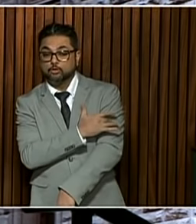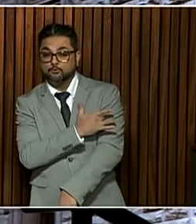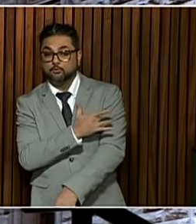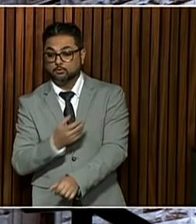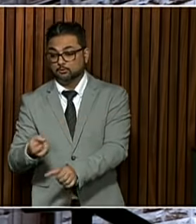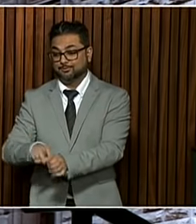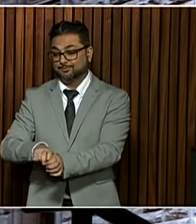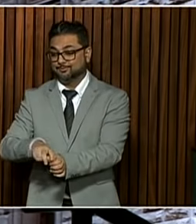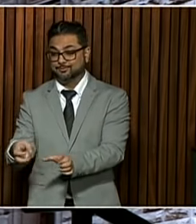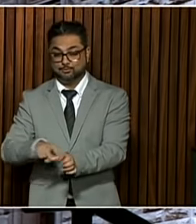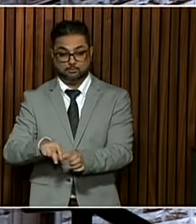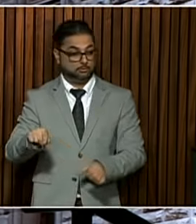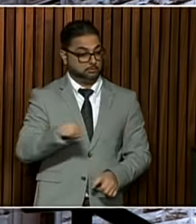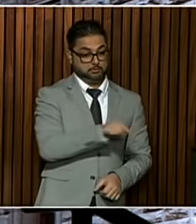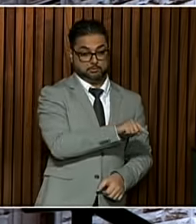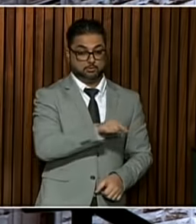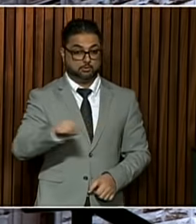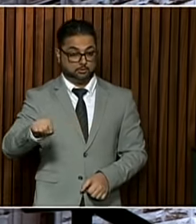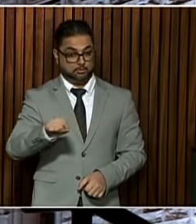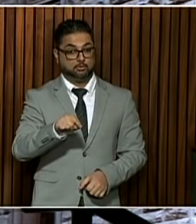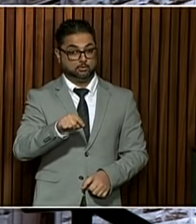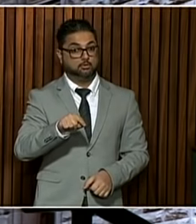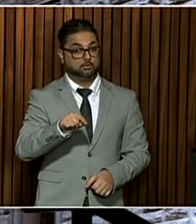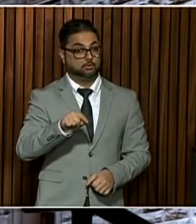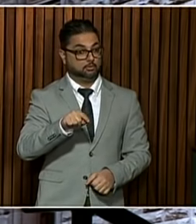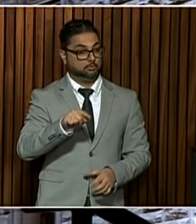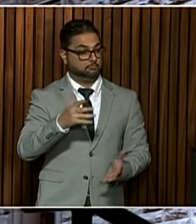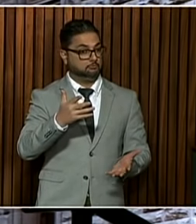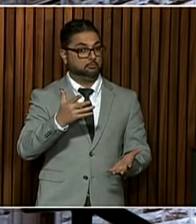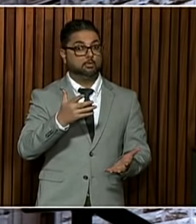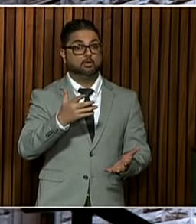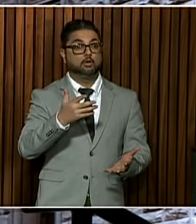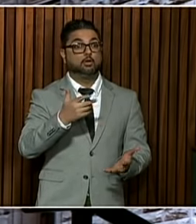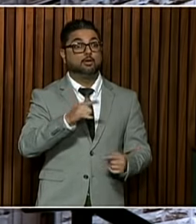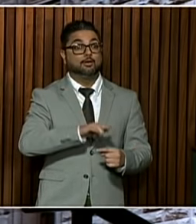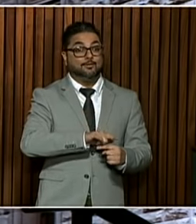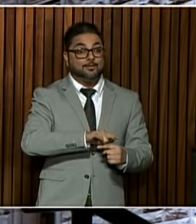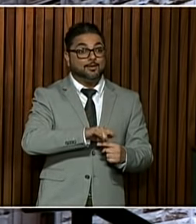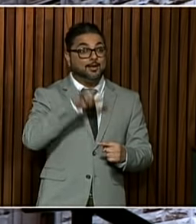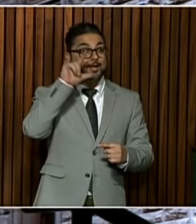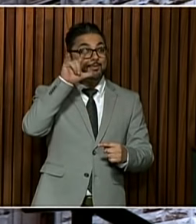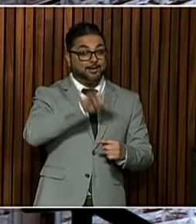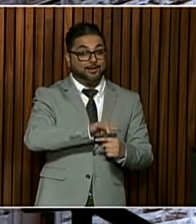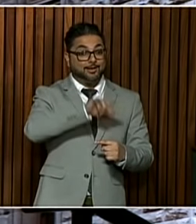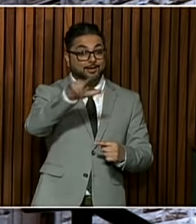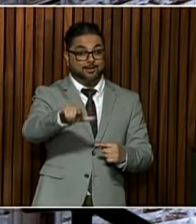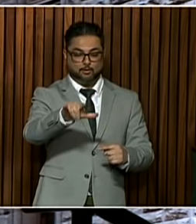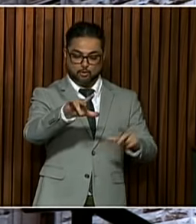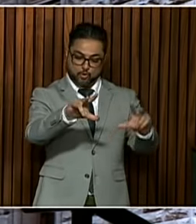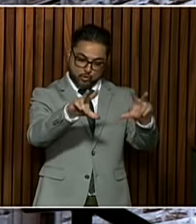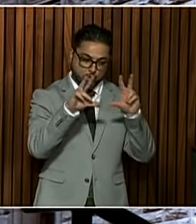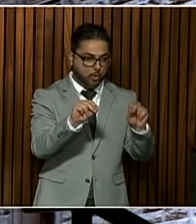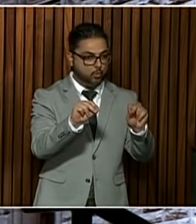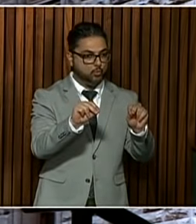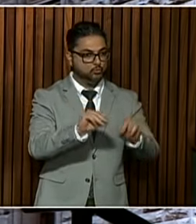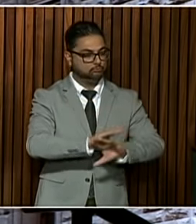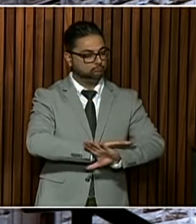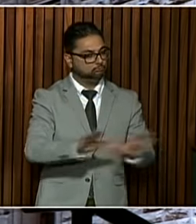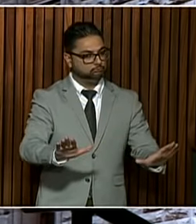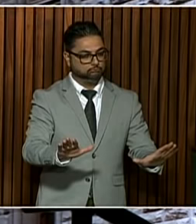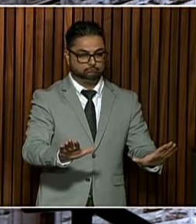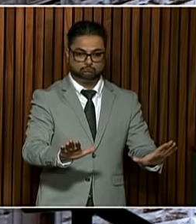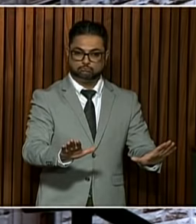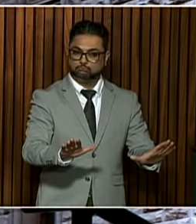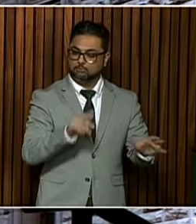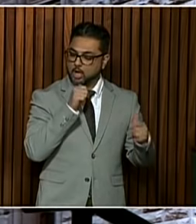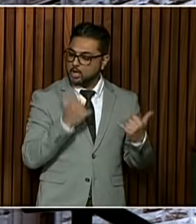home. And so you should not be flying. You should not be traveling the train. You should not be going on the bus. You should not be out in the public. You should